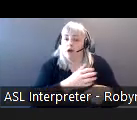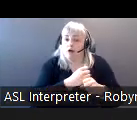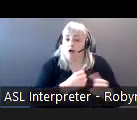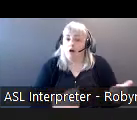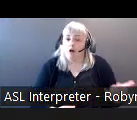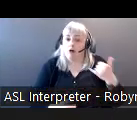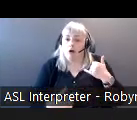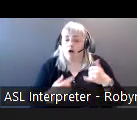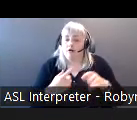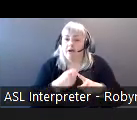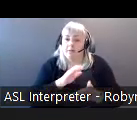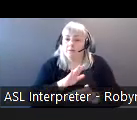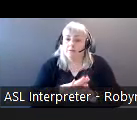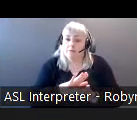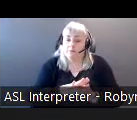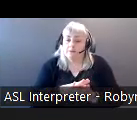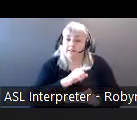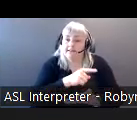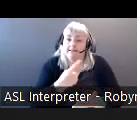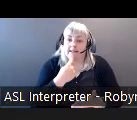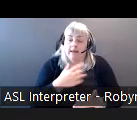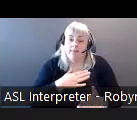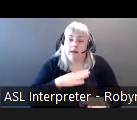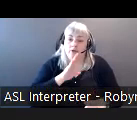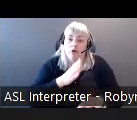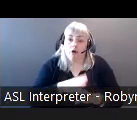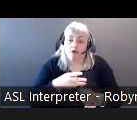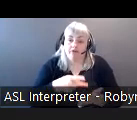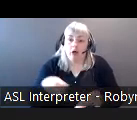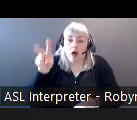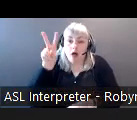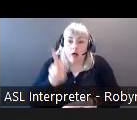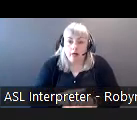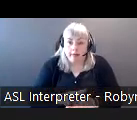the school that my daughter fell. And